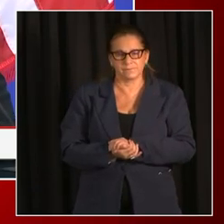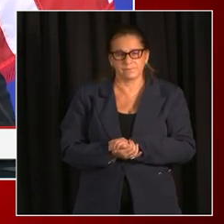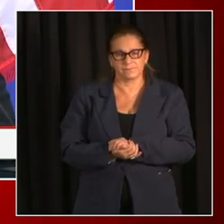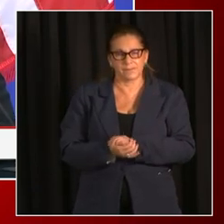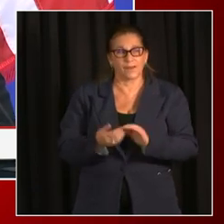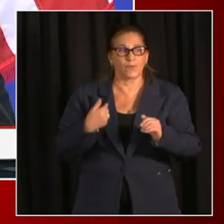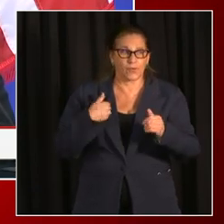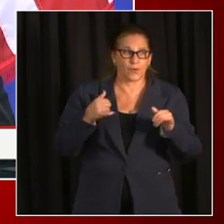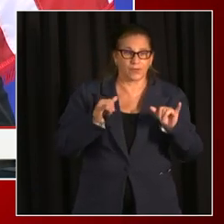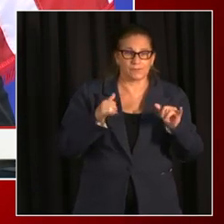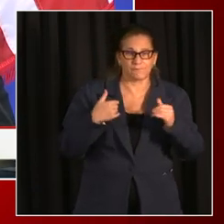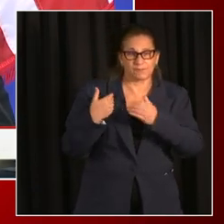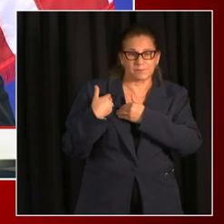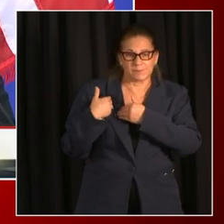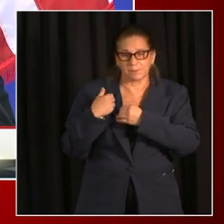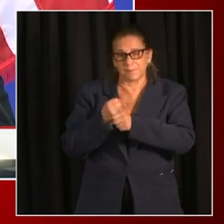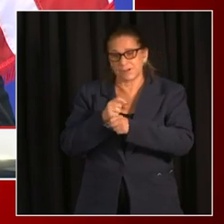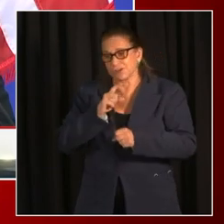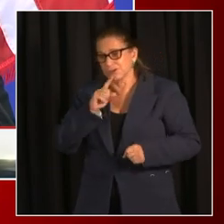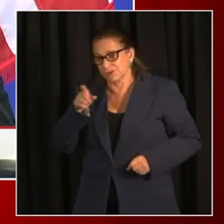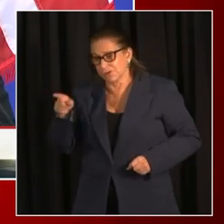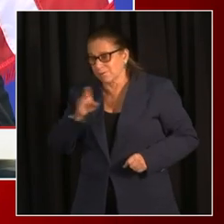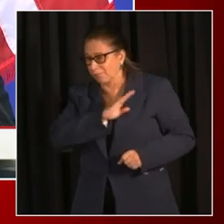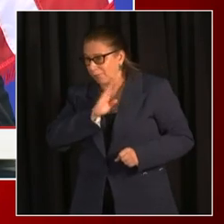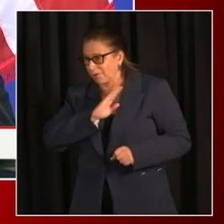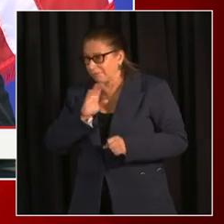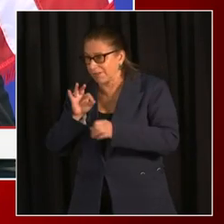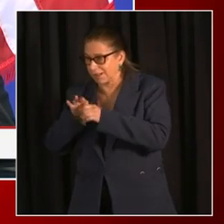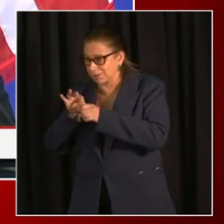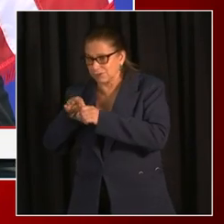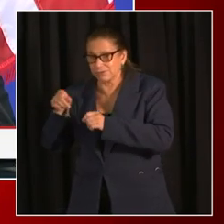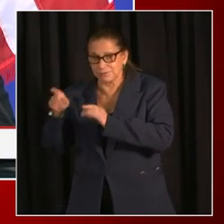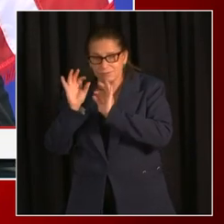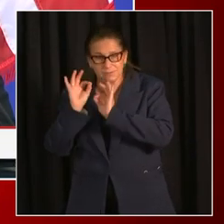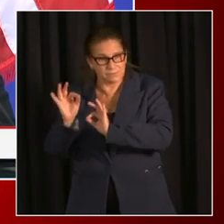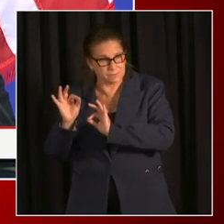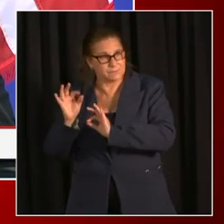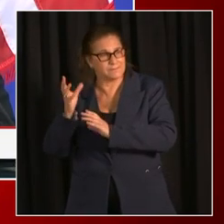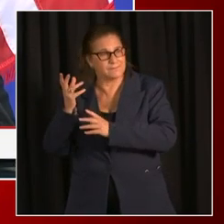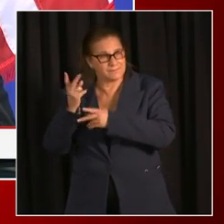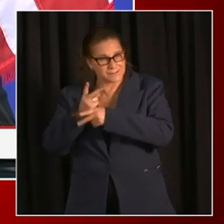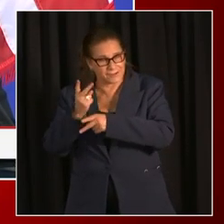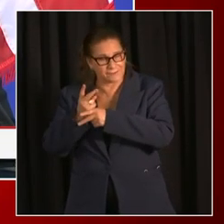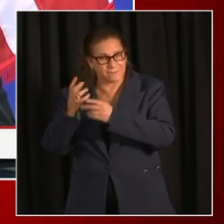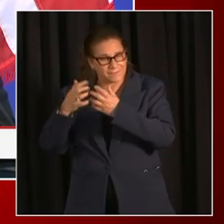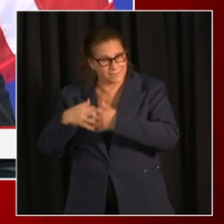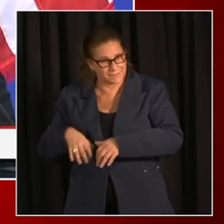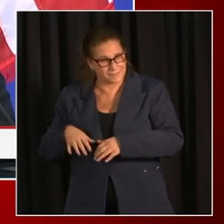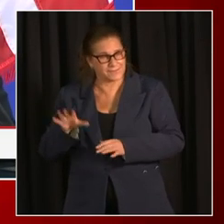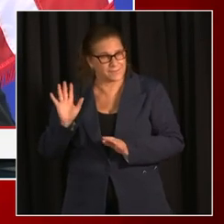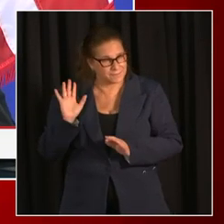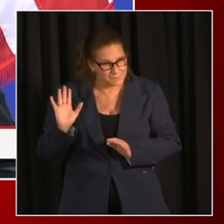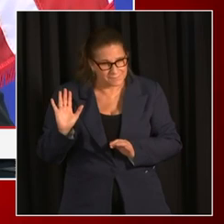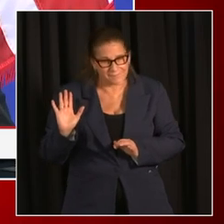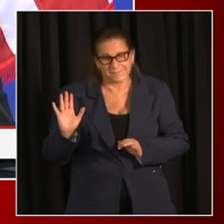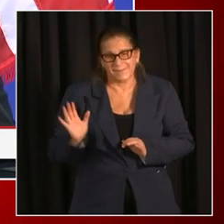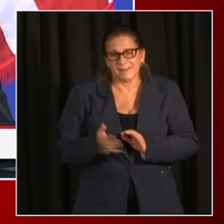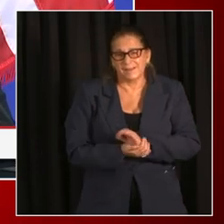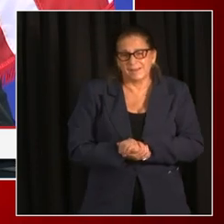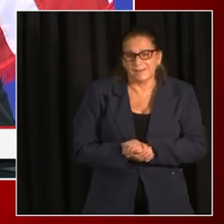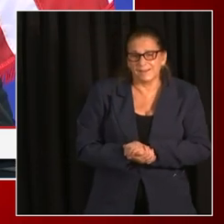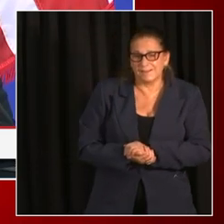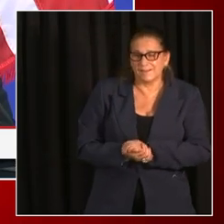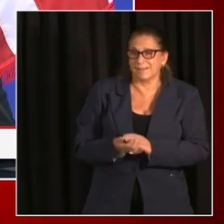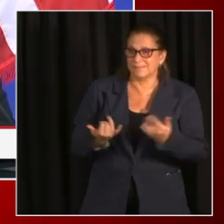have a responsibility to make sure that that board and the professionals have what they need, especially in this